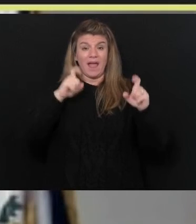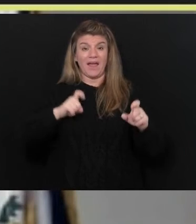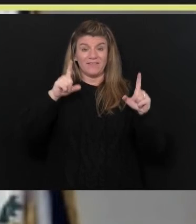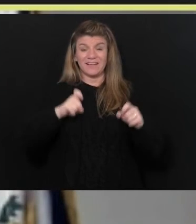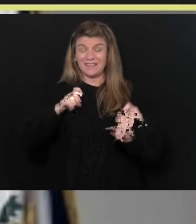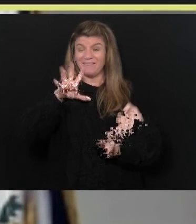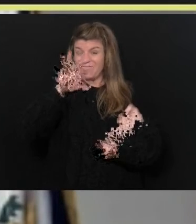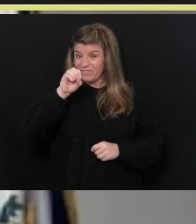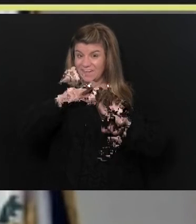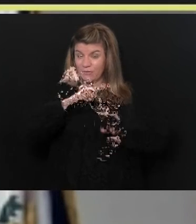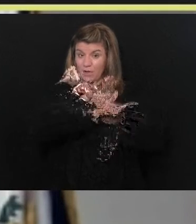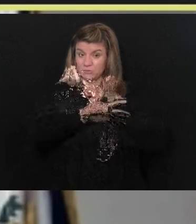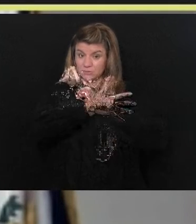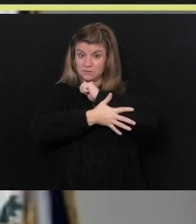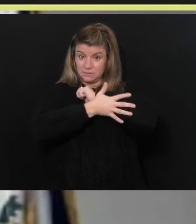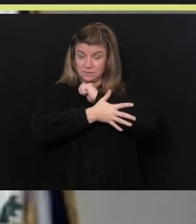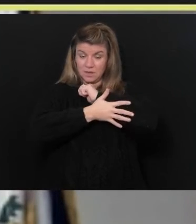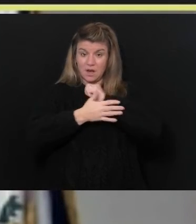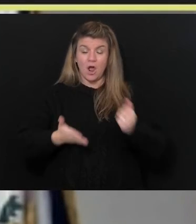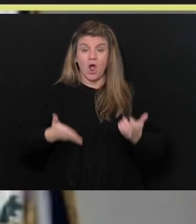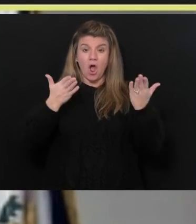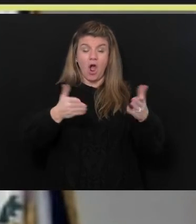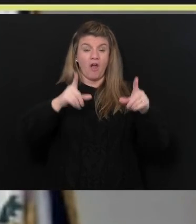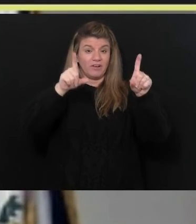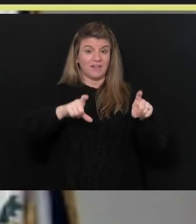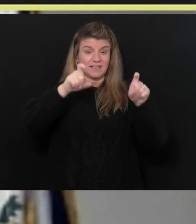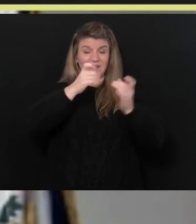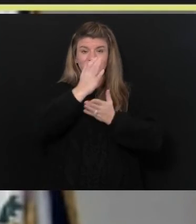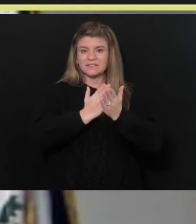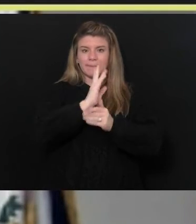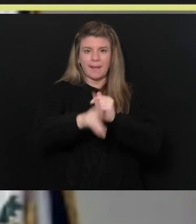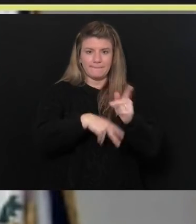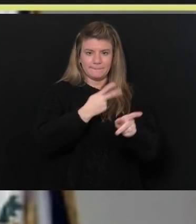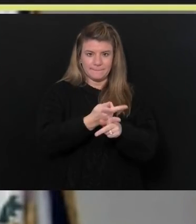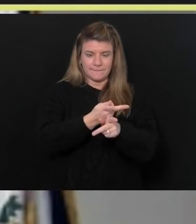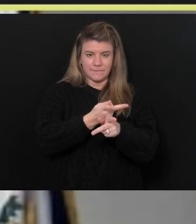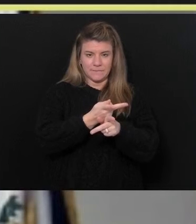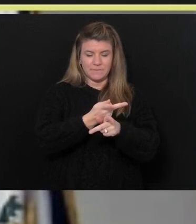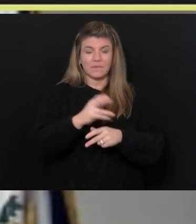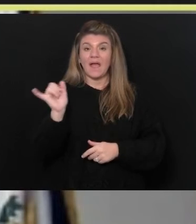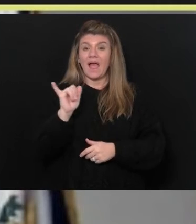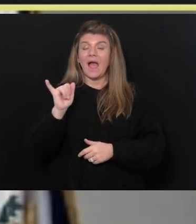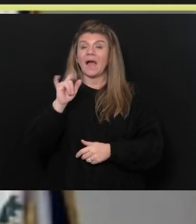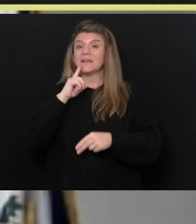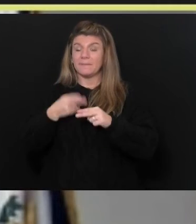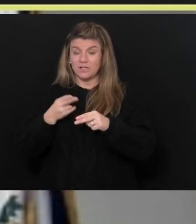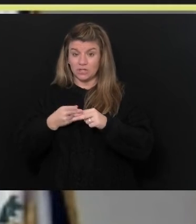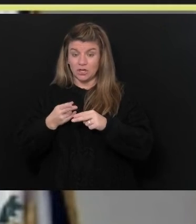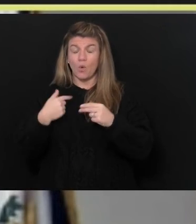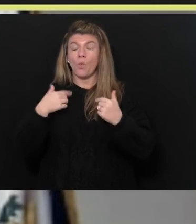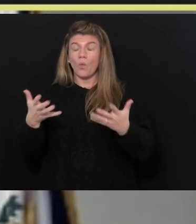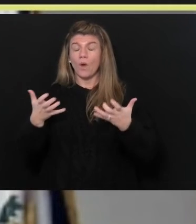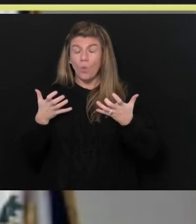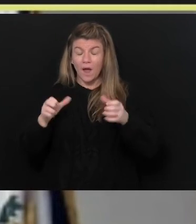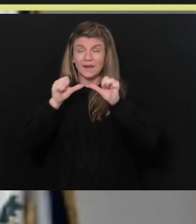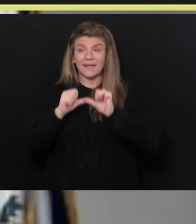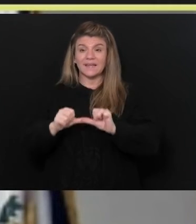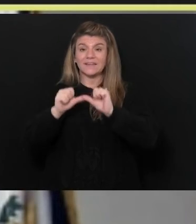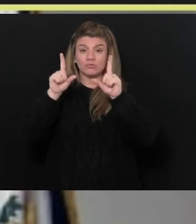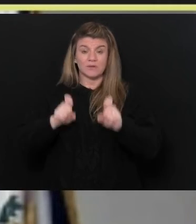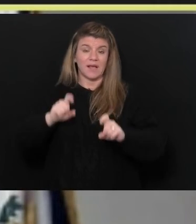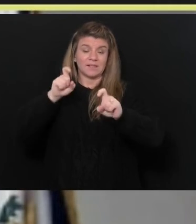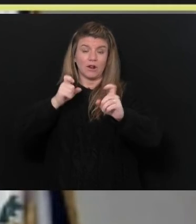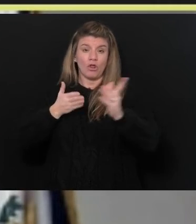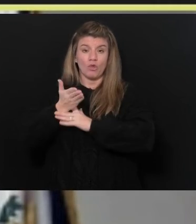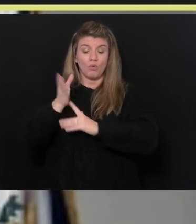counties offering testing of some kind. As I mentioned, We want to continue testing through the